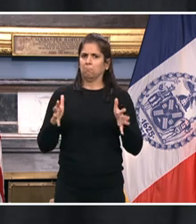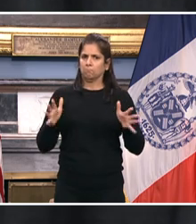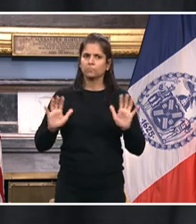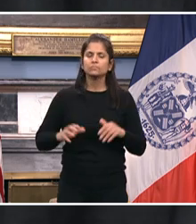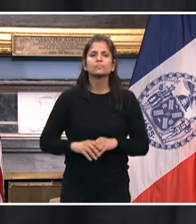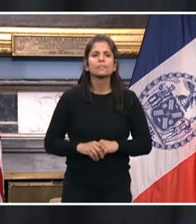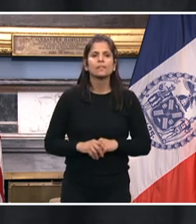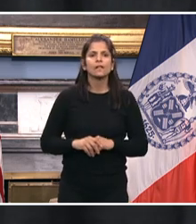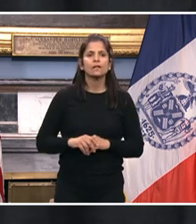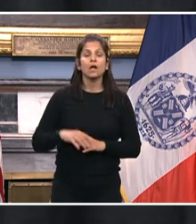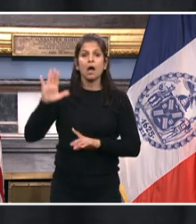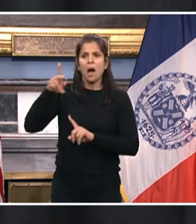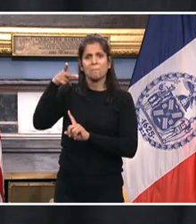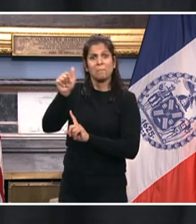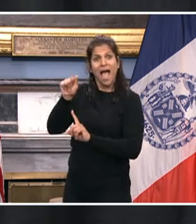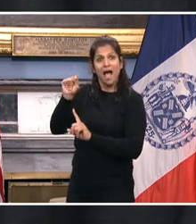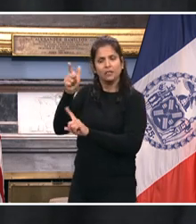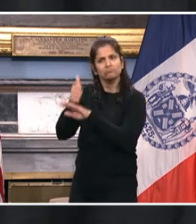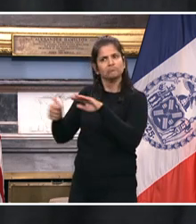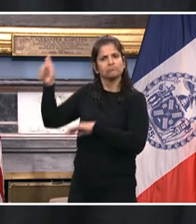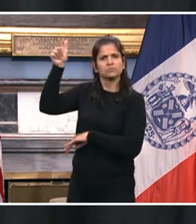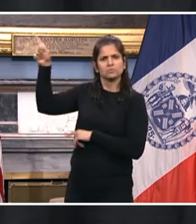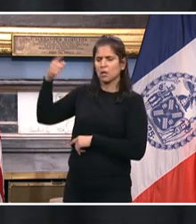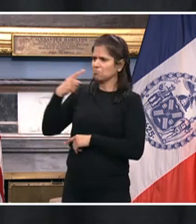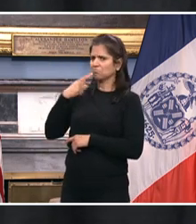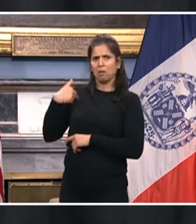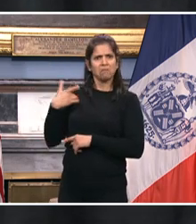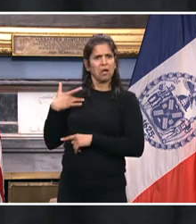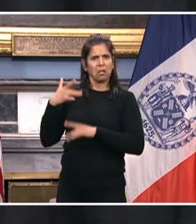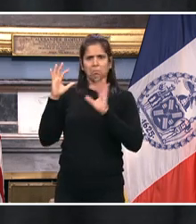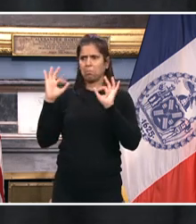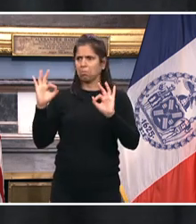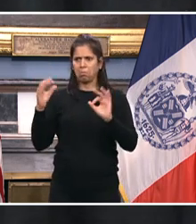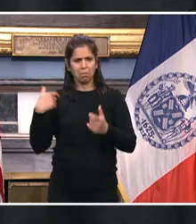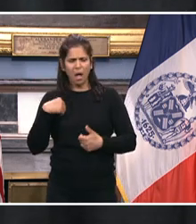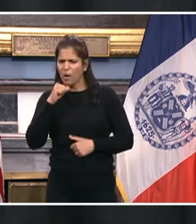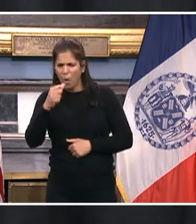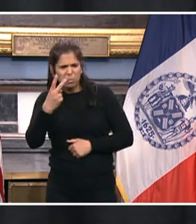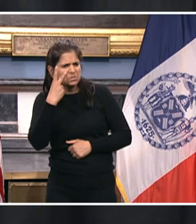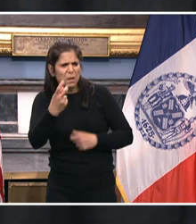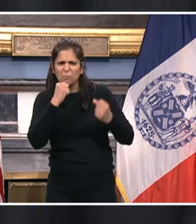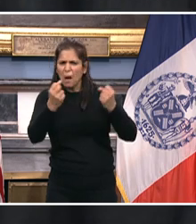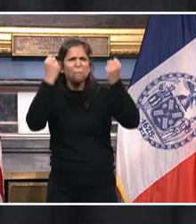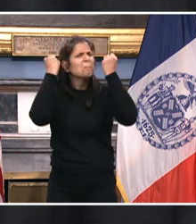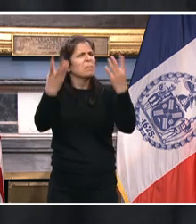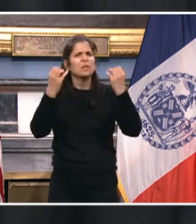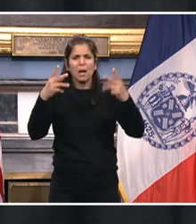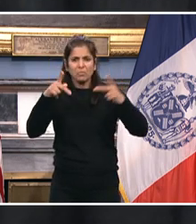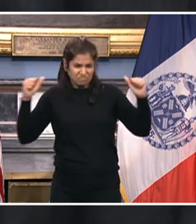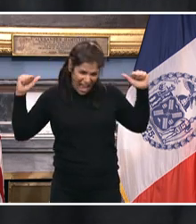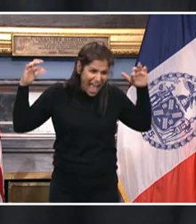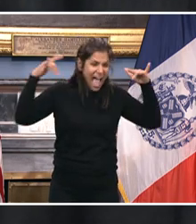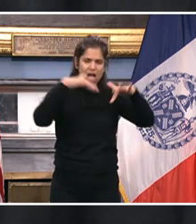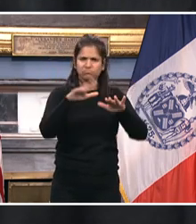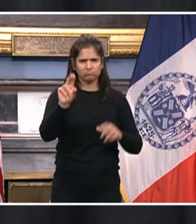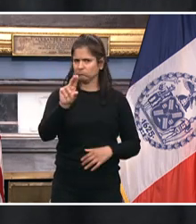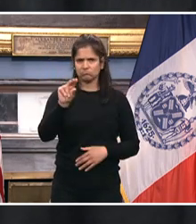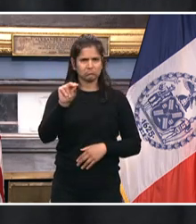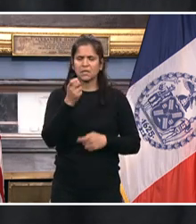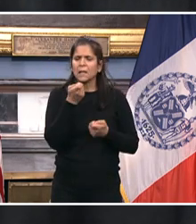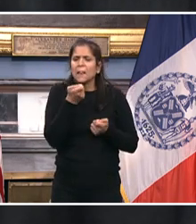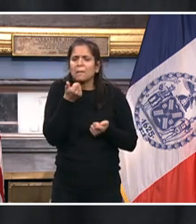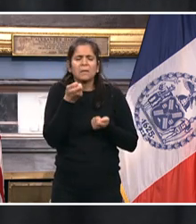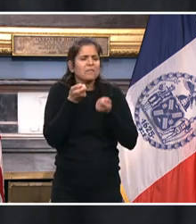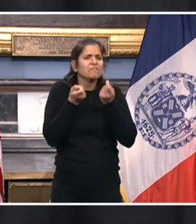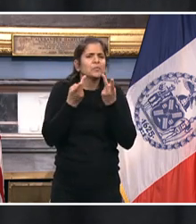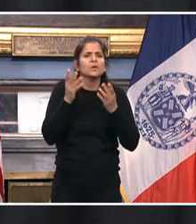want to make sure that there's anything that any evidence of where it's happening or how it's happening, that we address it urgently. And one of the things we talked about